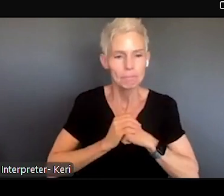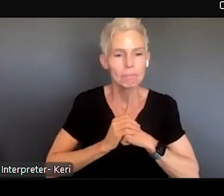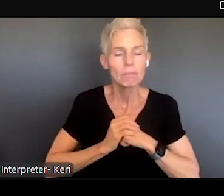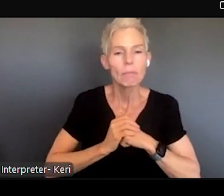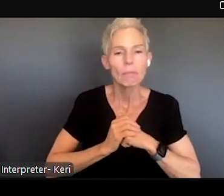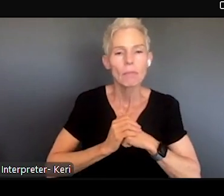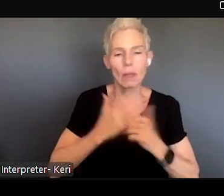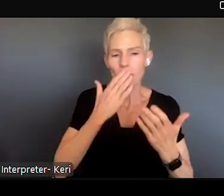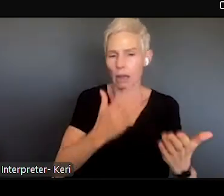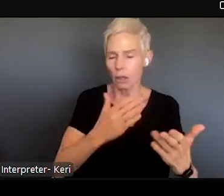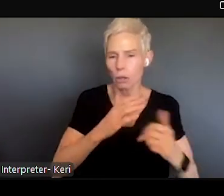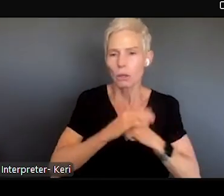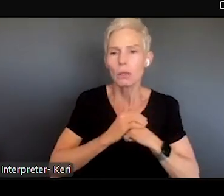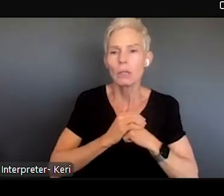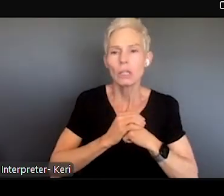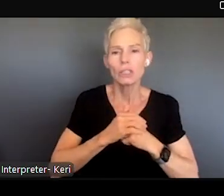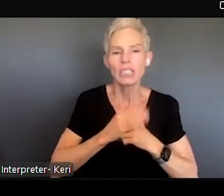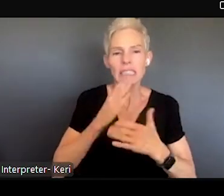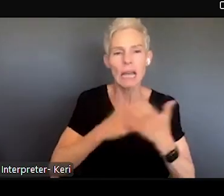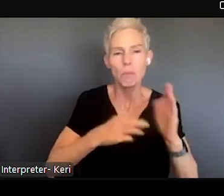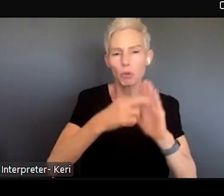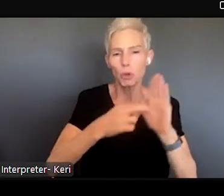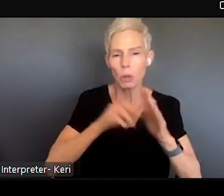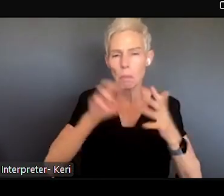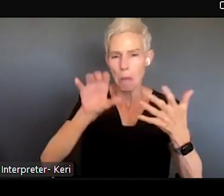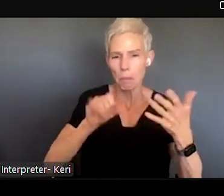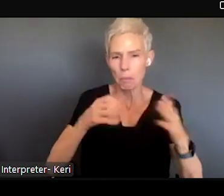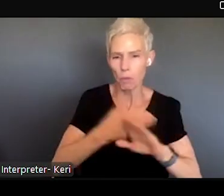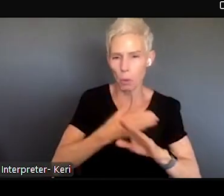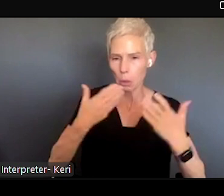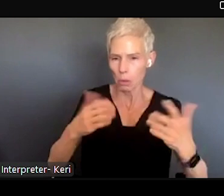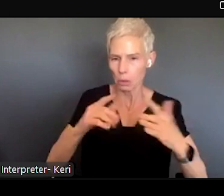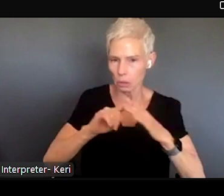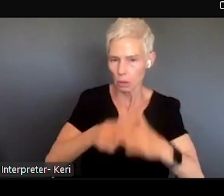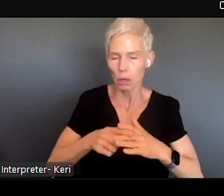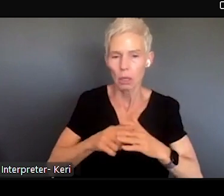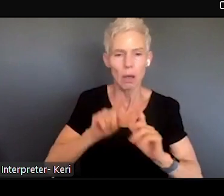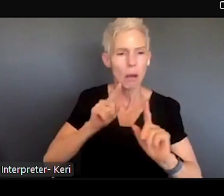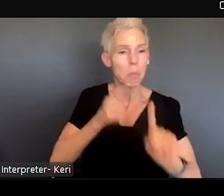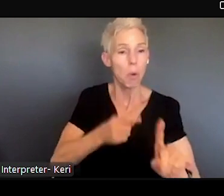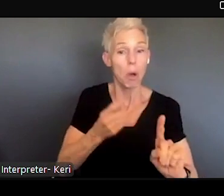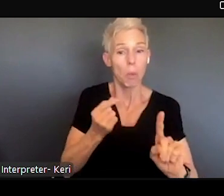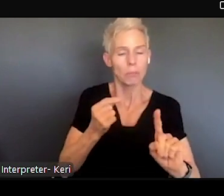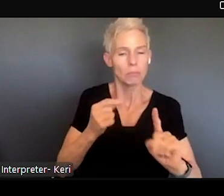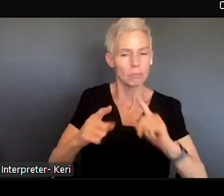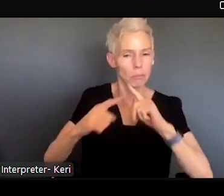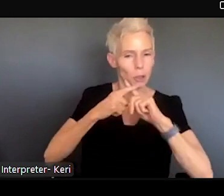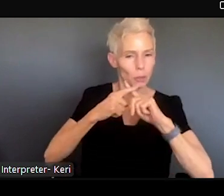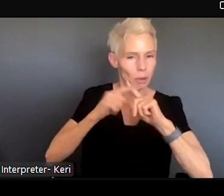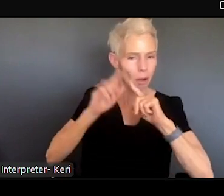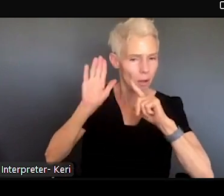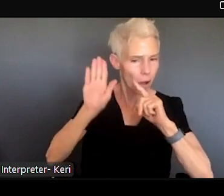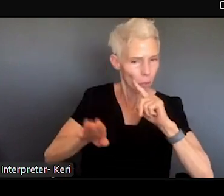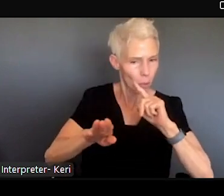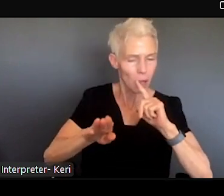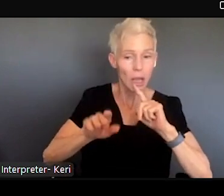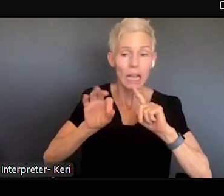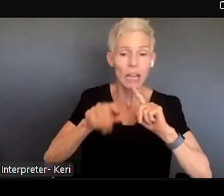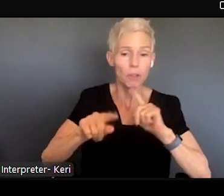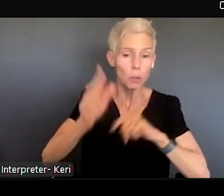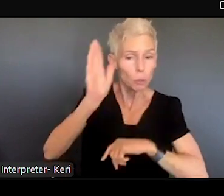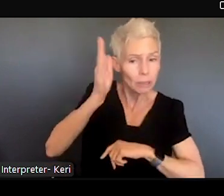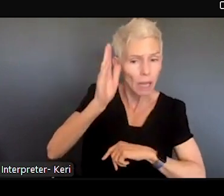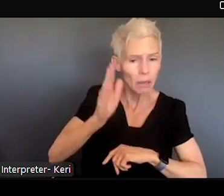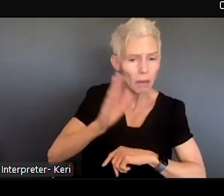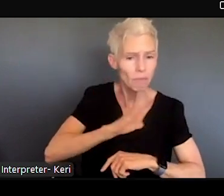items before we start to jump in. The main thing is to stay on mute unless you're a presenter and you're about to